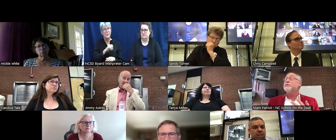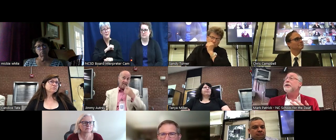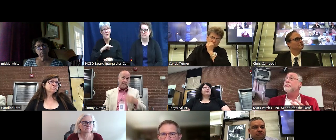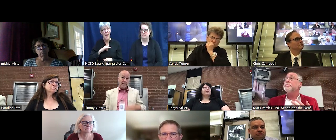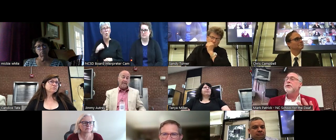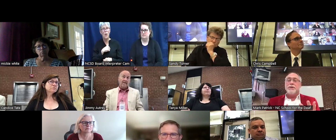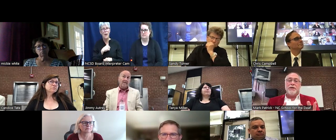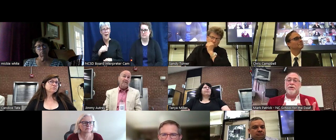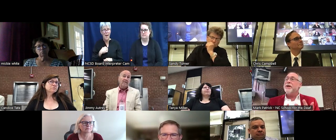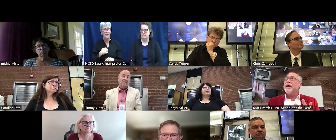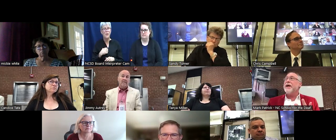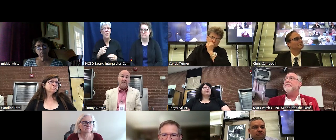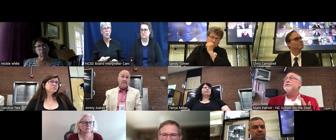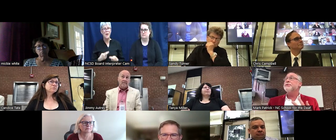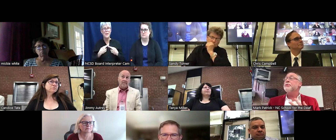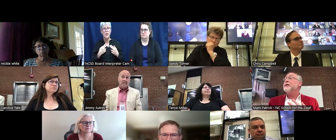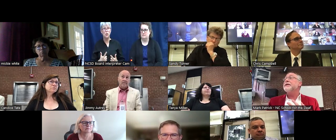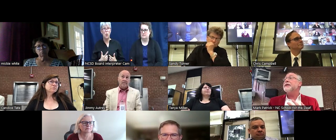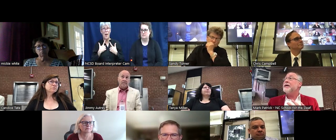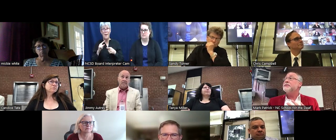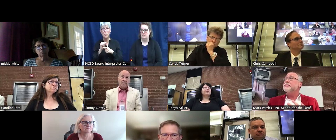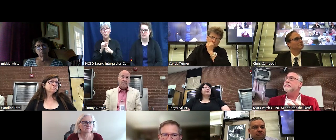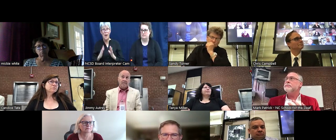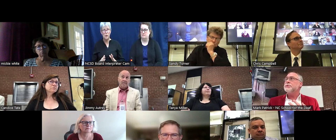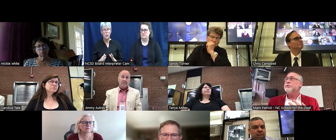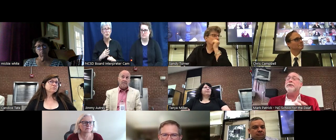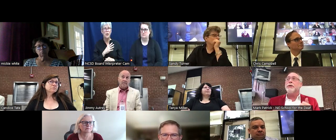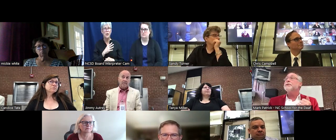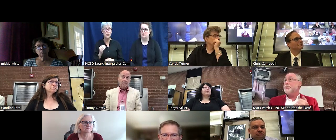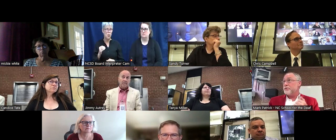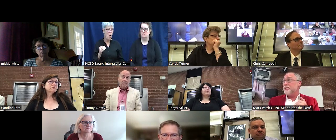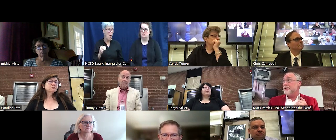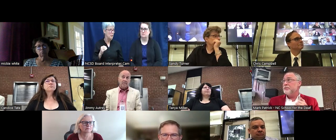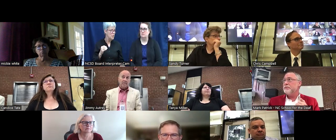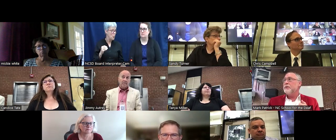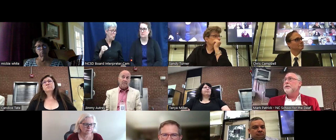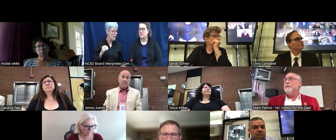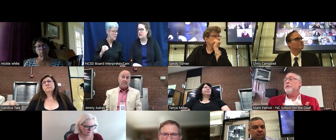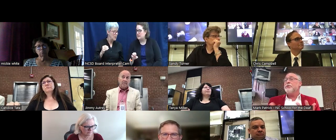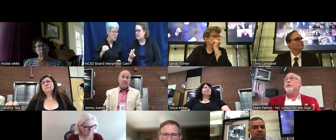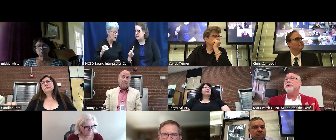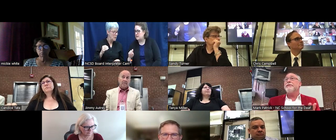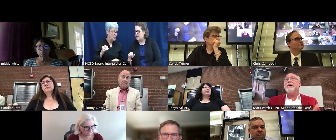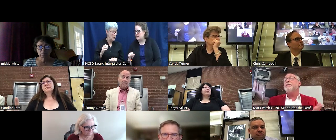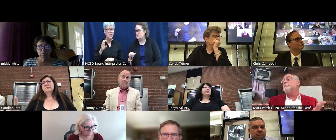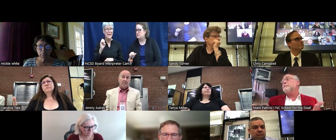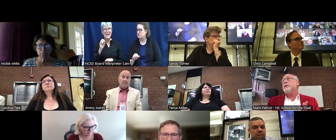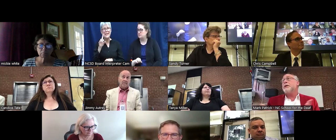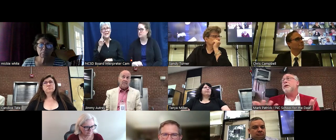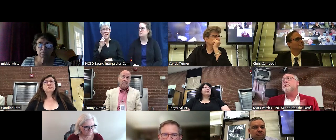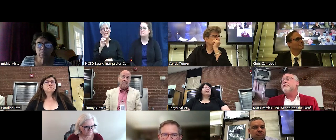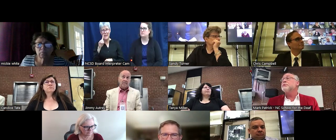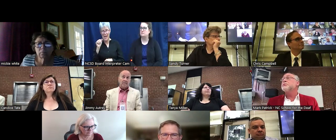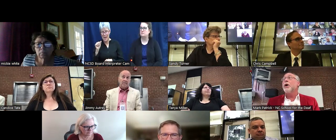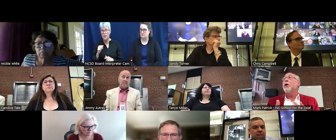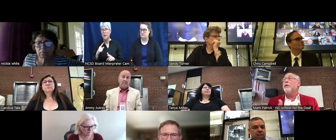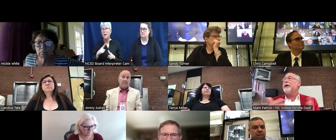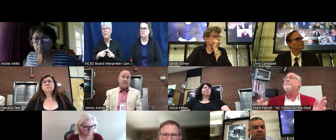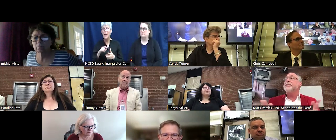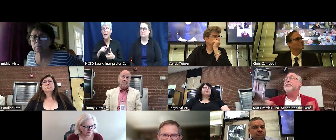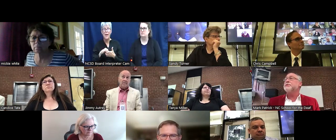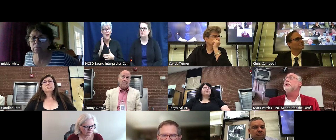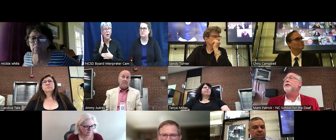life trainers, and we have 2 EDAs, 2 teacher assistants that are currently vacant, and those would